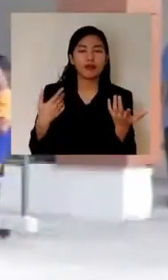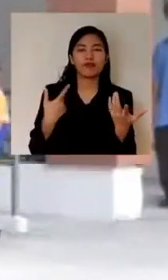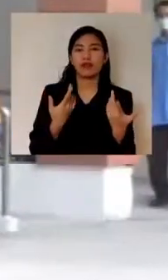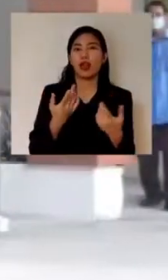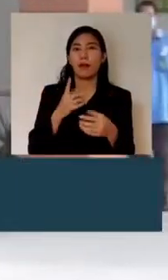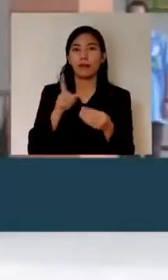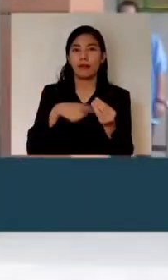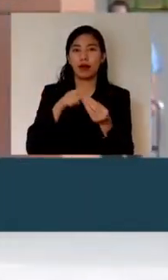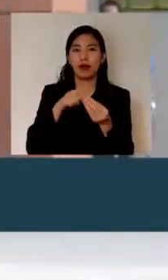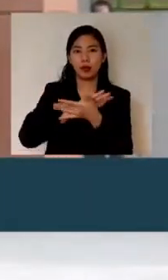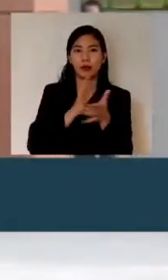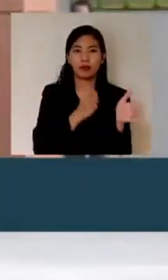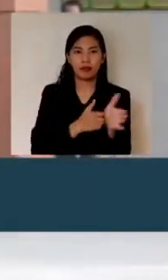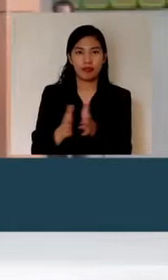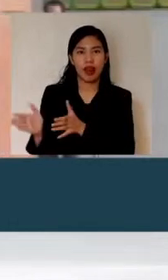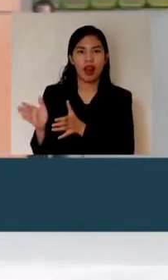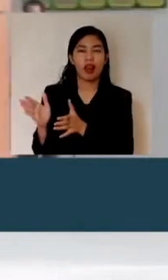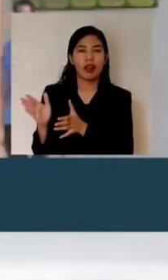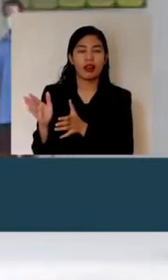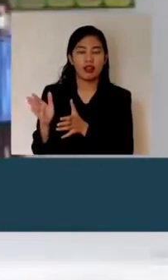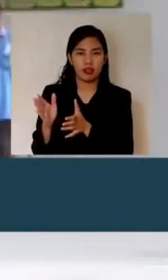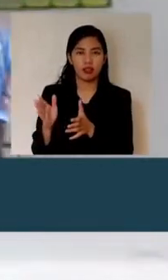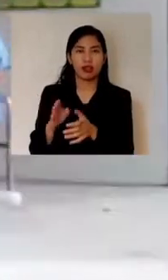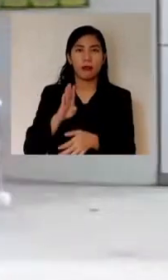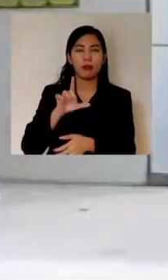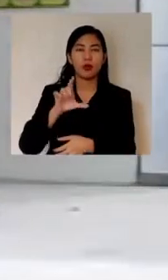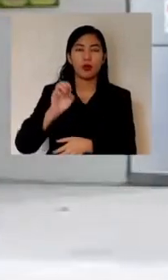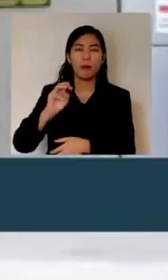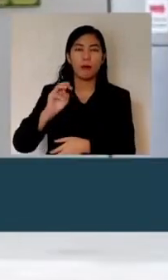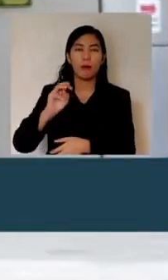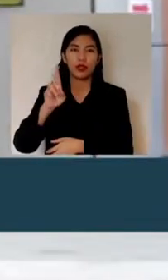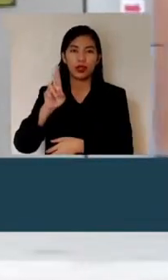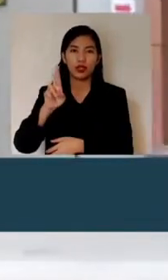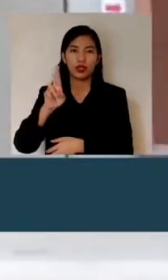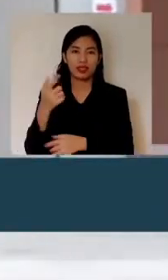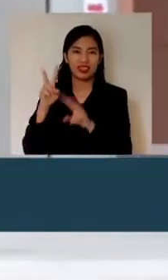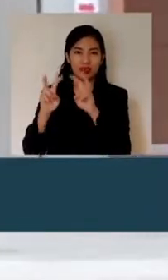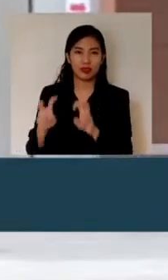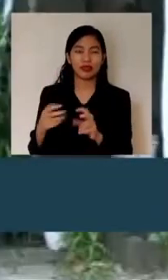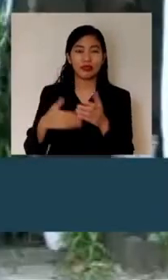And more provinces placed under COVID Alert Level 3.